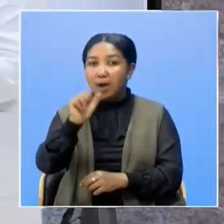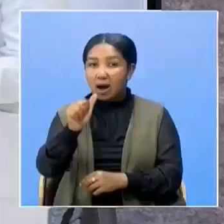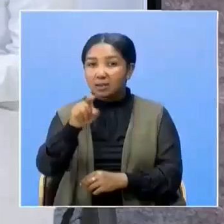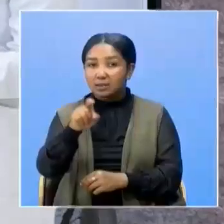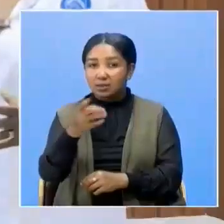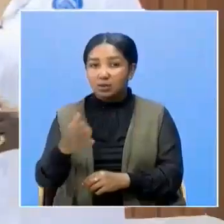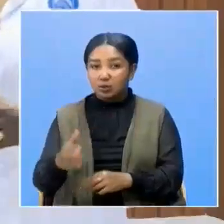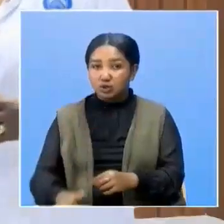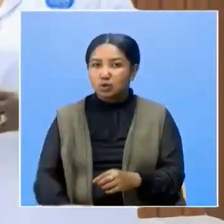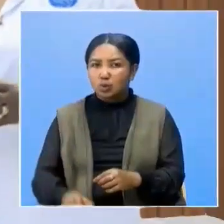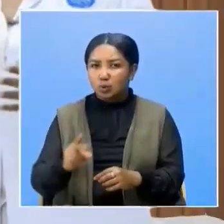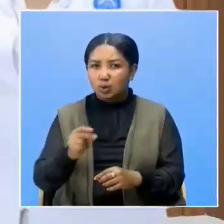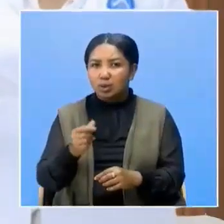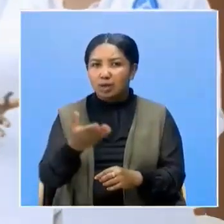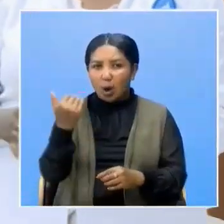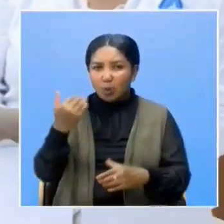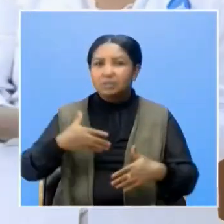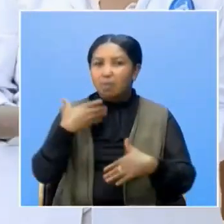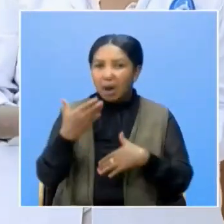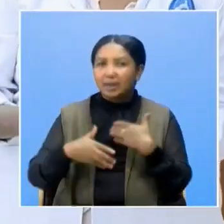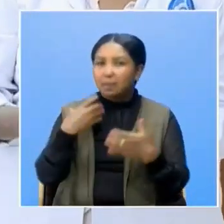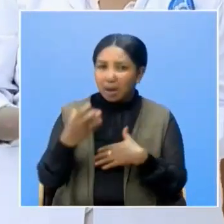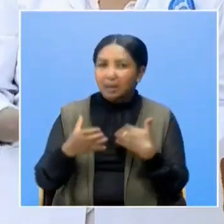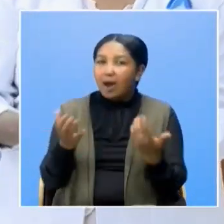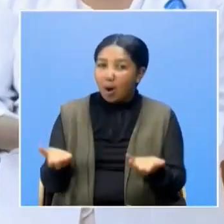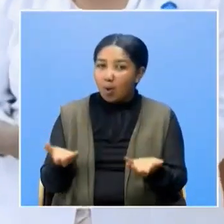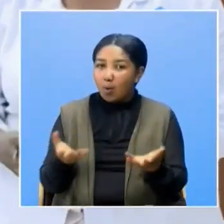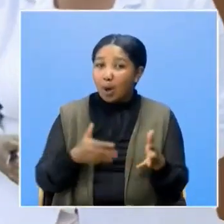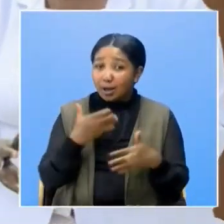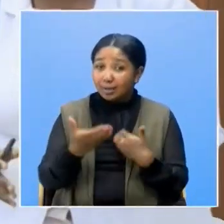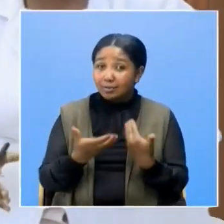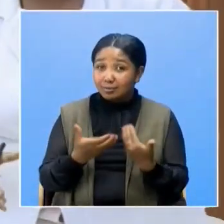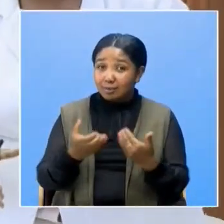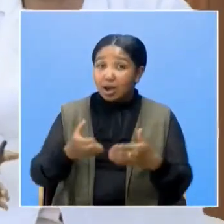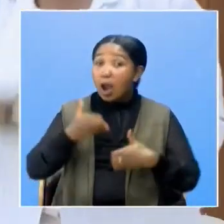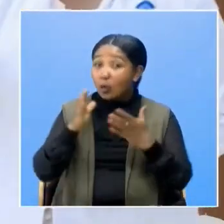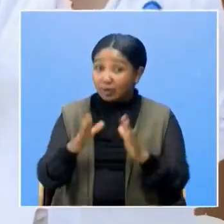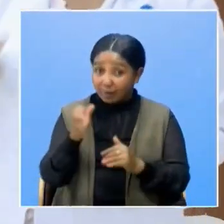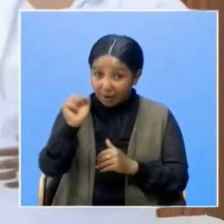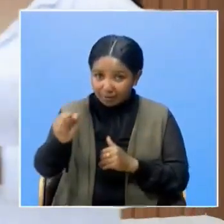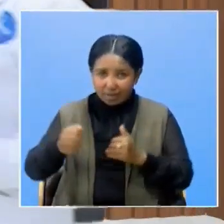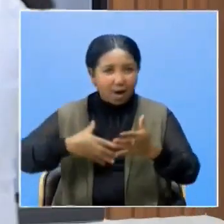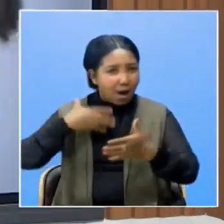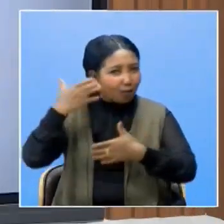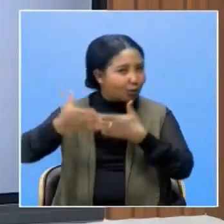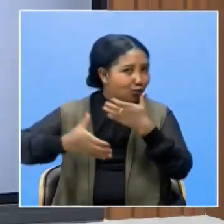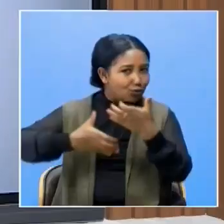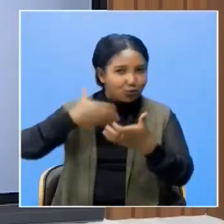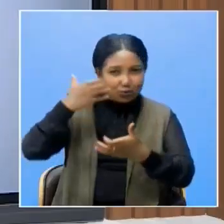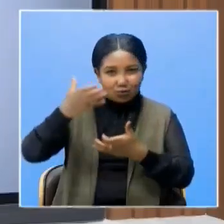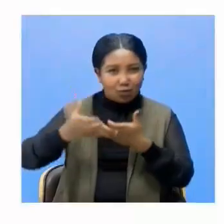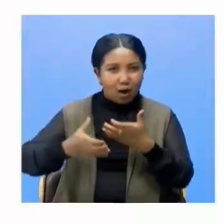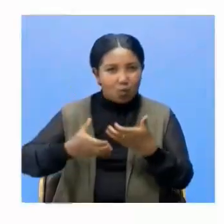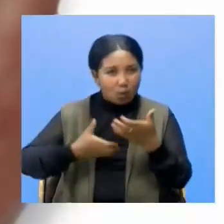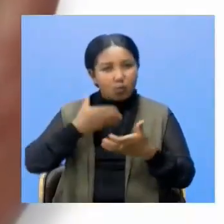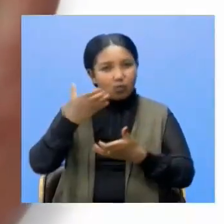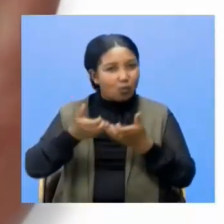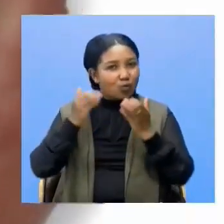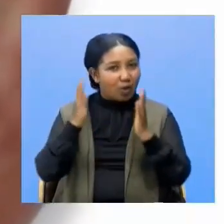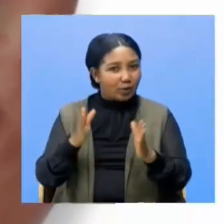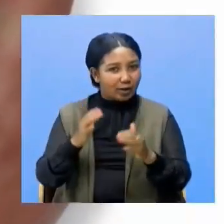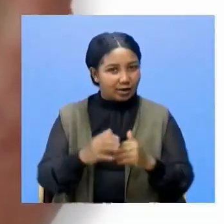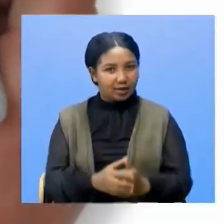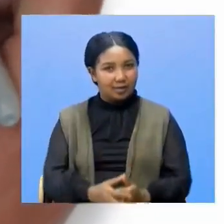dog, how was he barking? Do you say louder? Good. He was barking